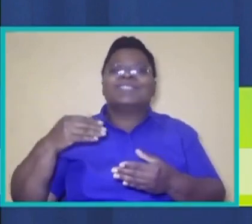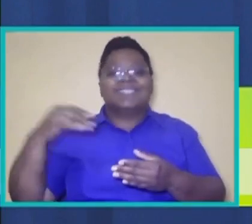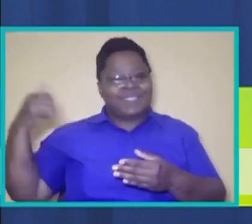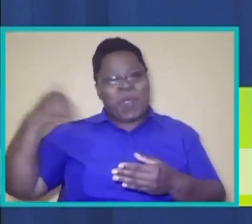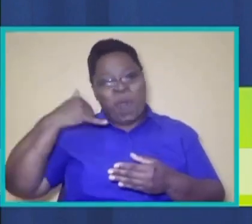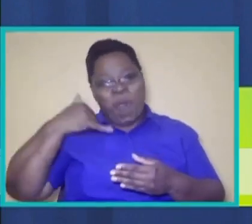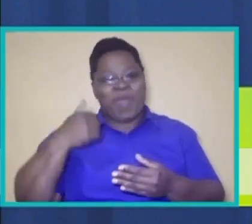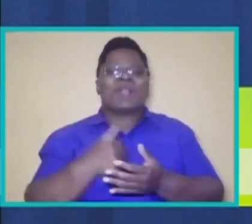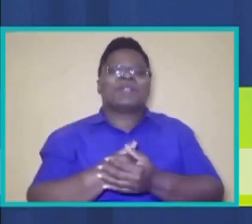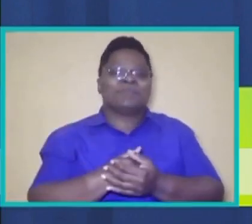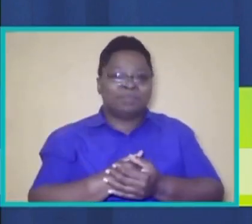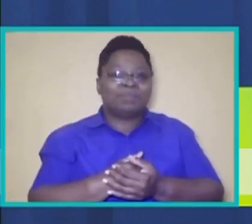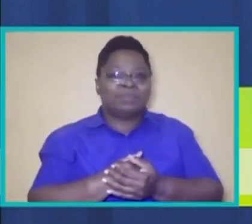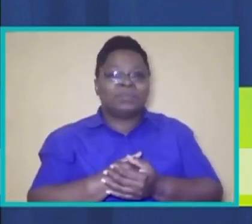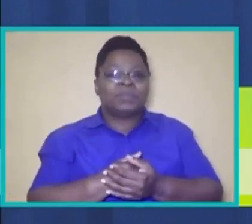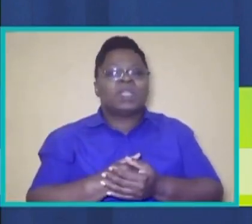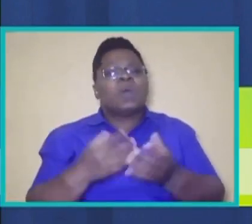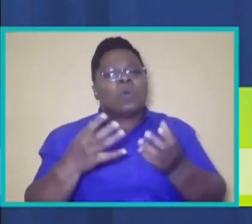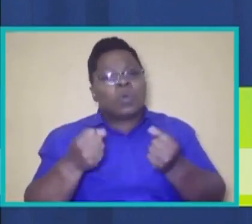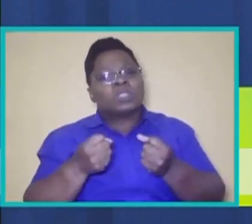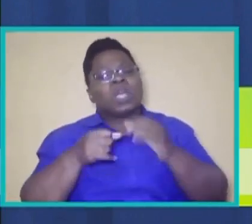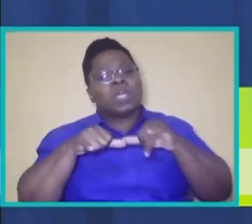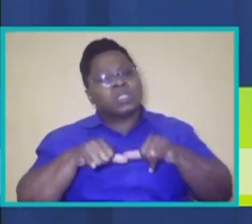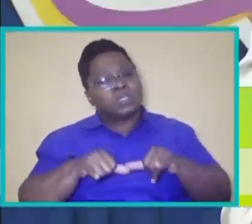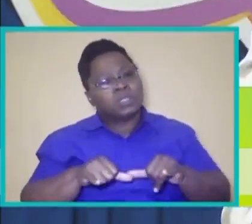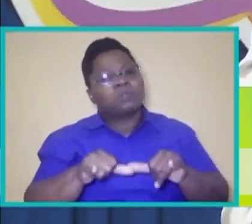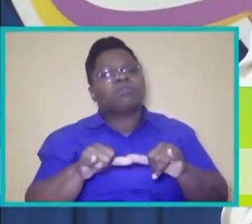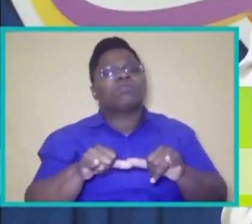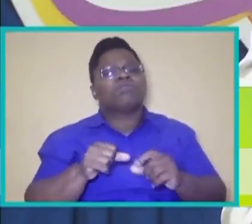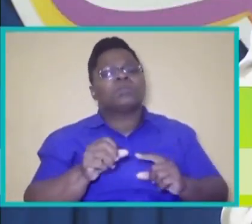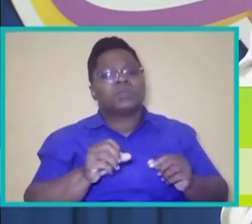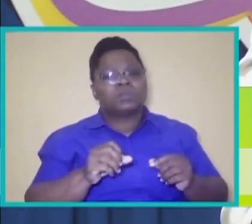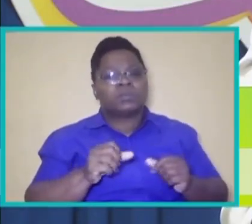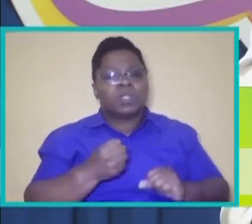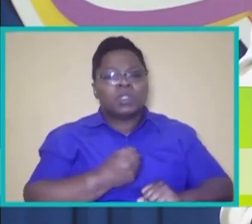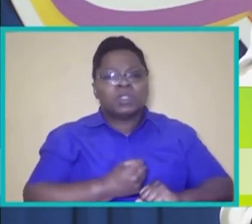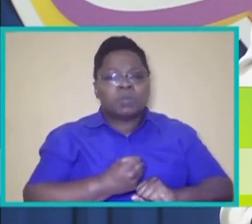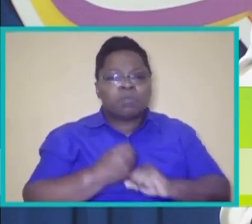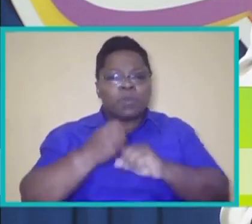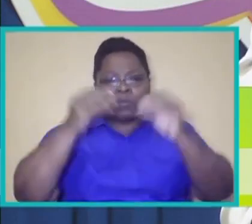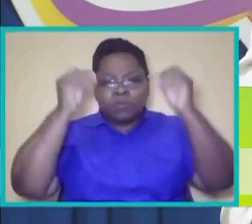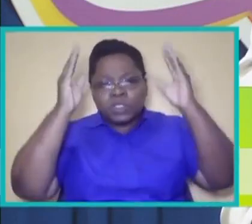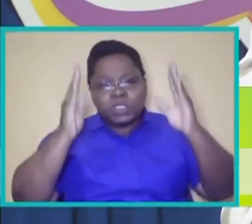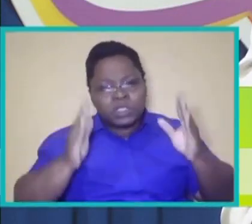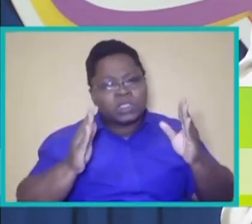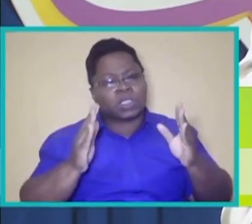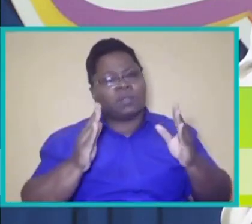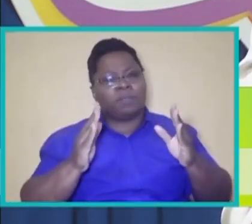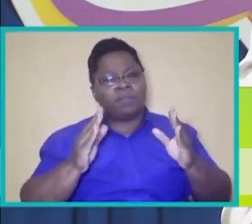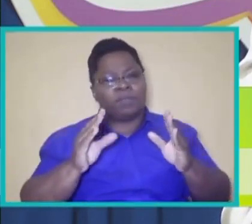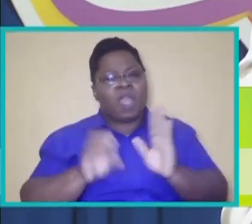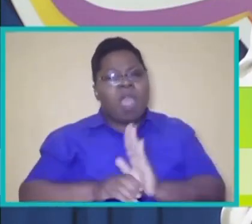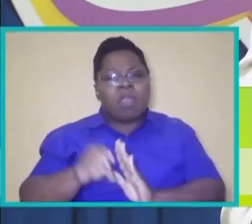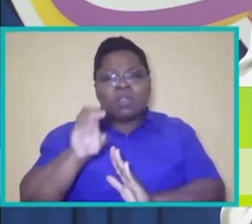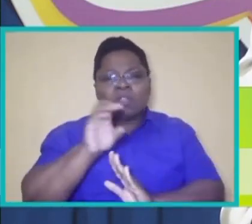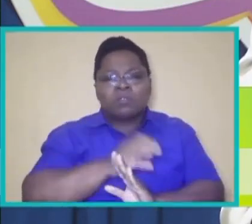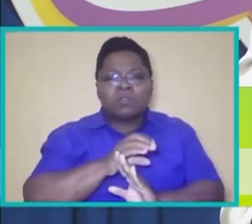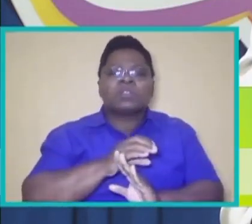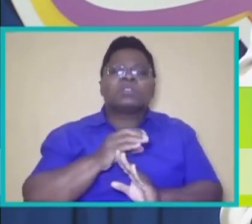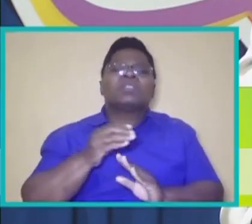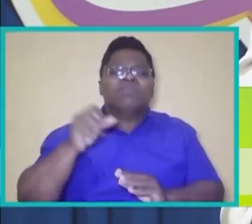to continue the discussion about support for teachers, because the curriculum as it is